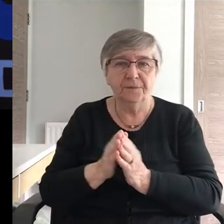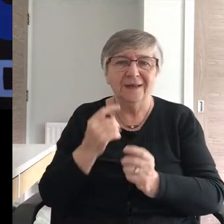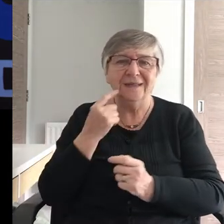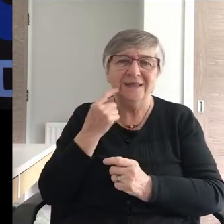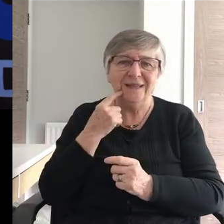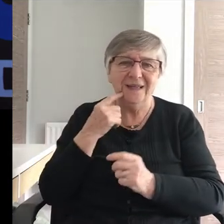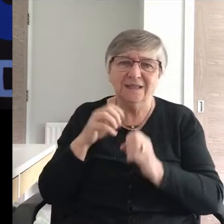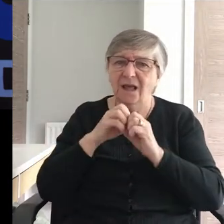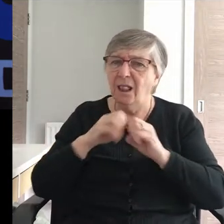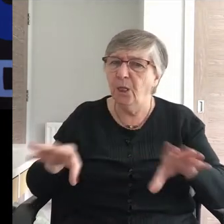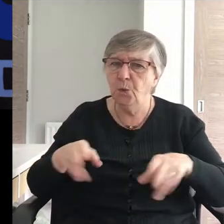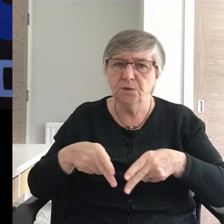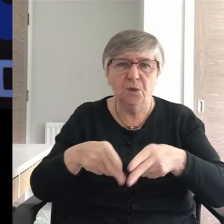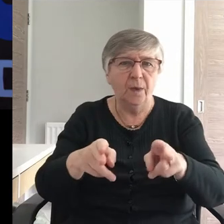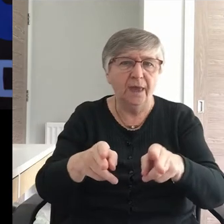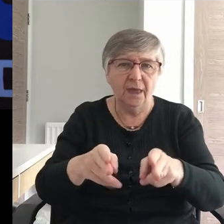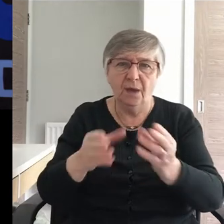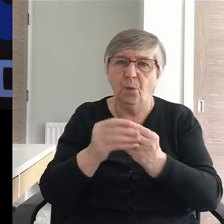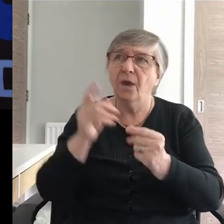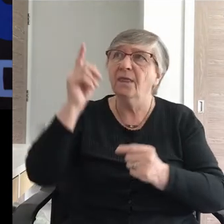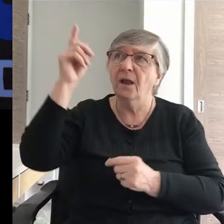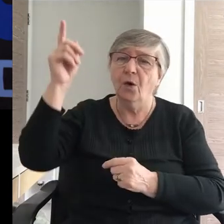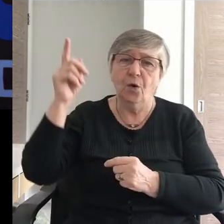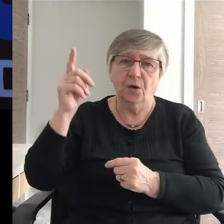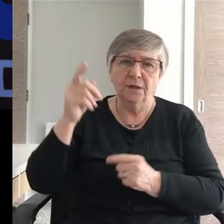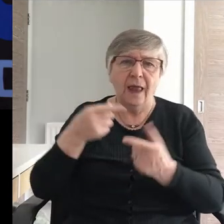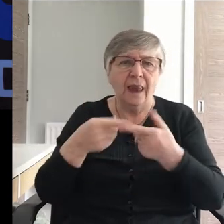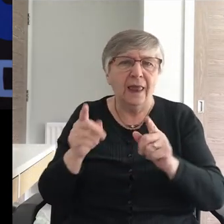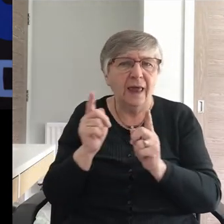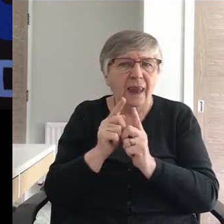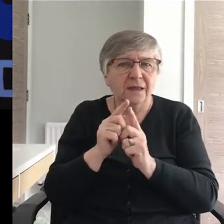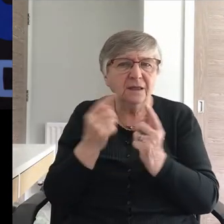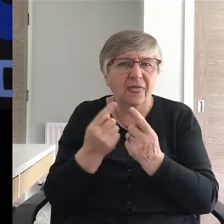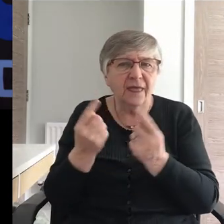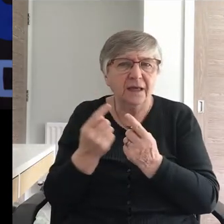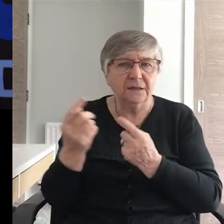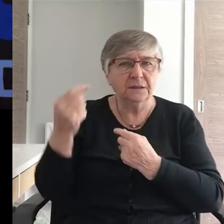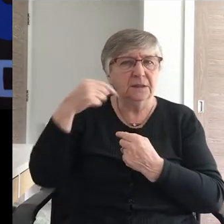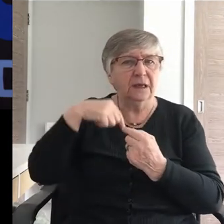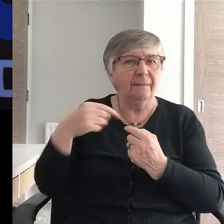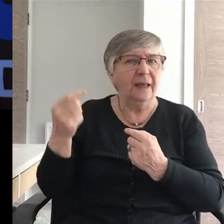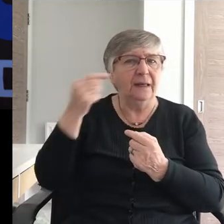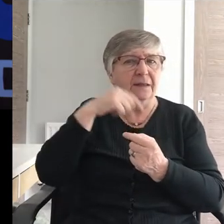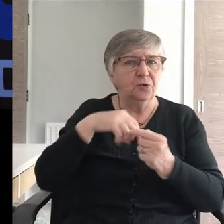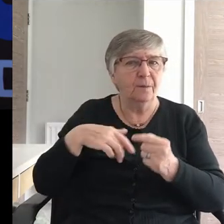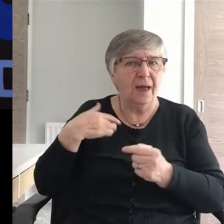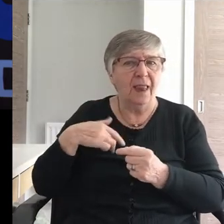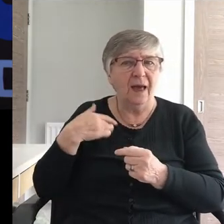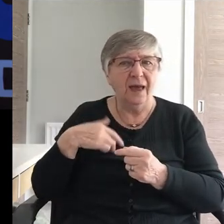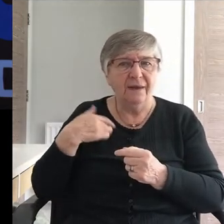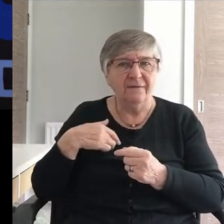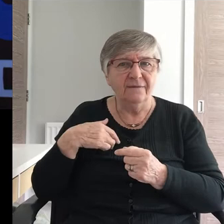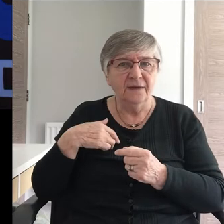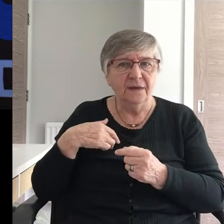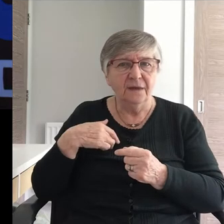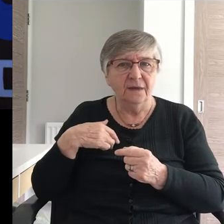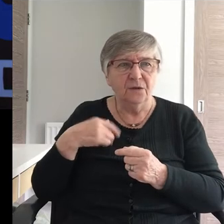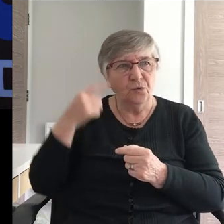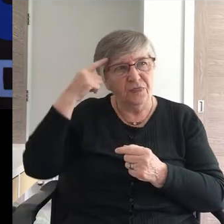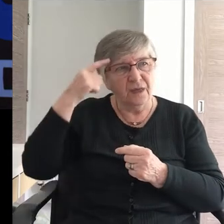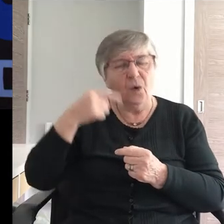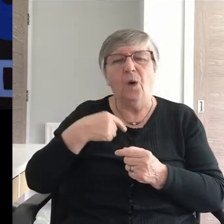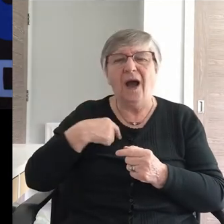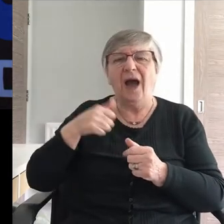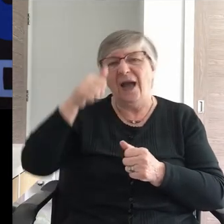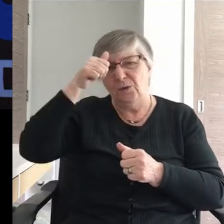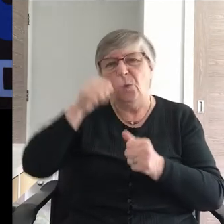It's easy to lose our way with the Lord, to let little things creep in that take our time, our efforts, to think we know